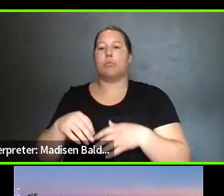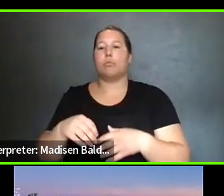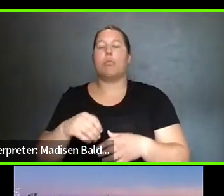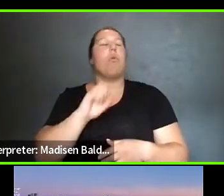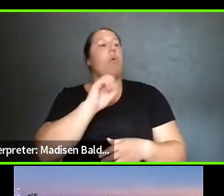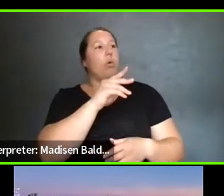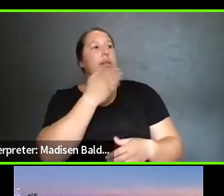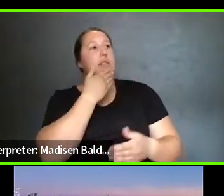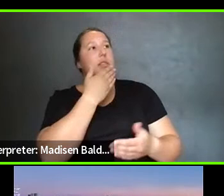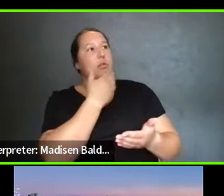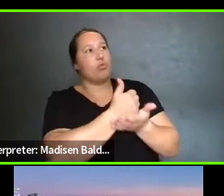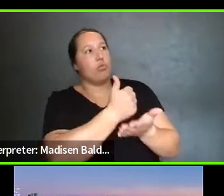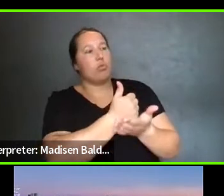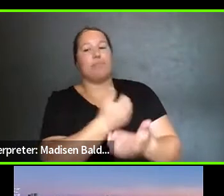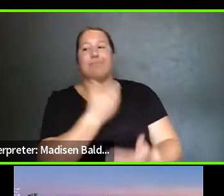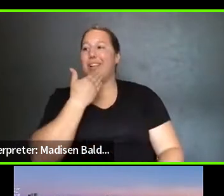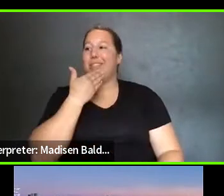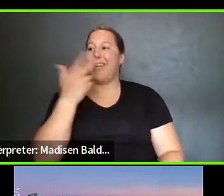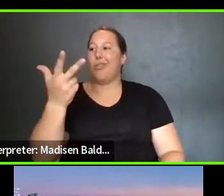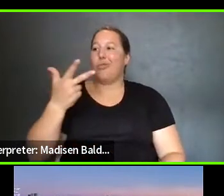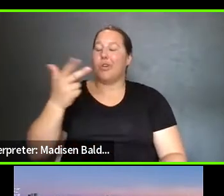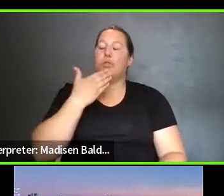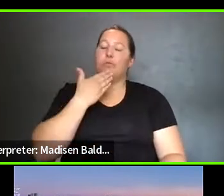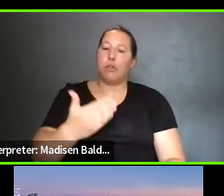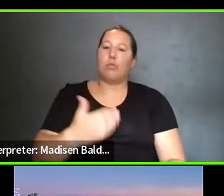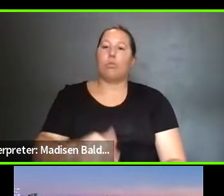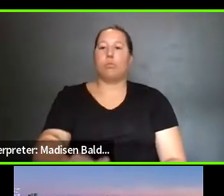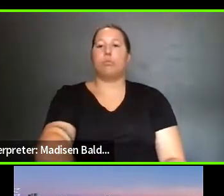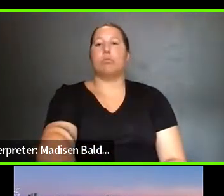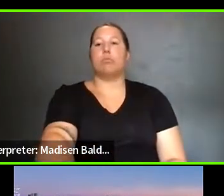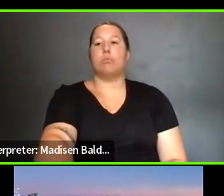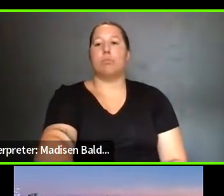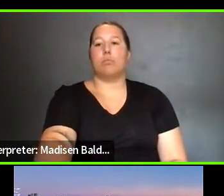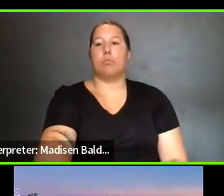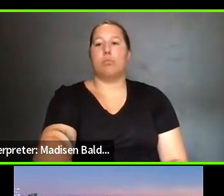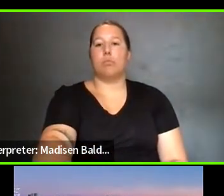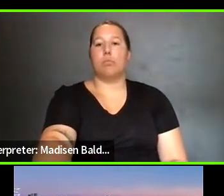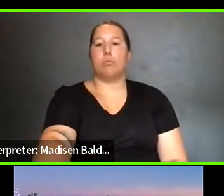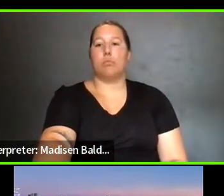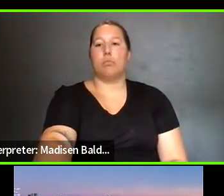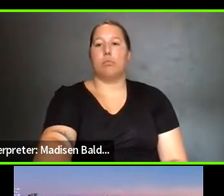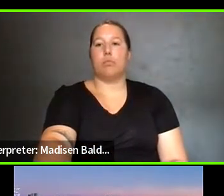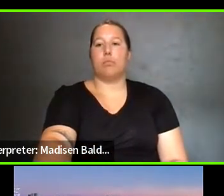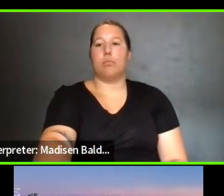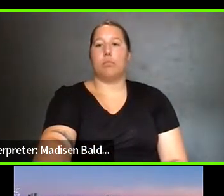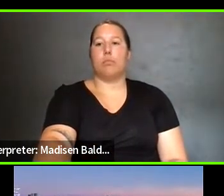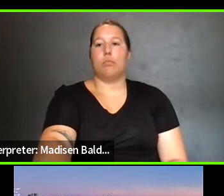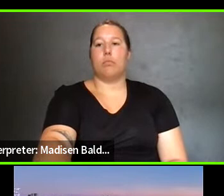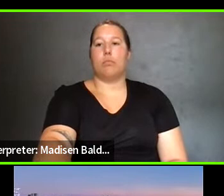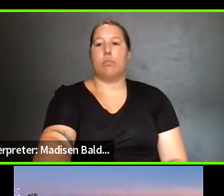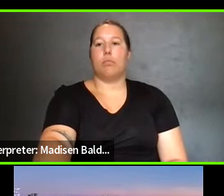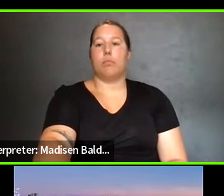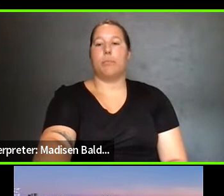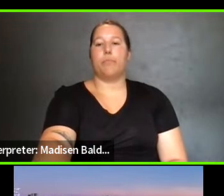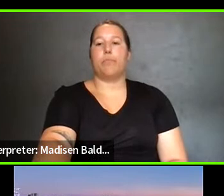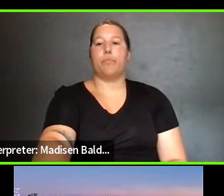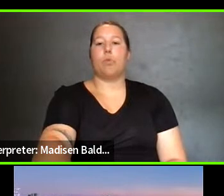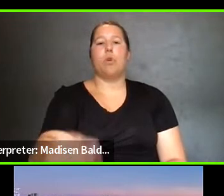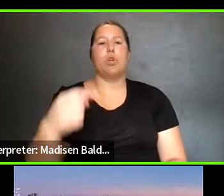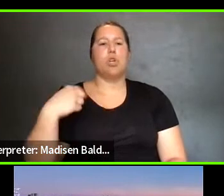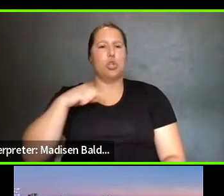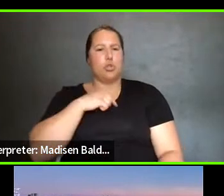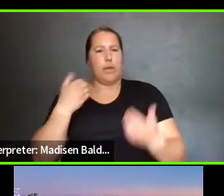you both. Thank you, all three of you. Thank you. Is there a differentiation between like a mental health arrest